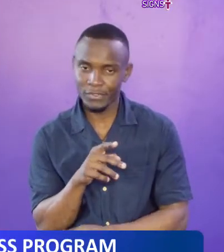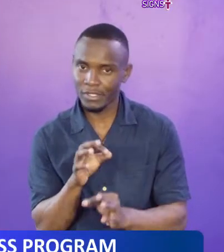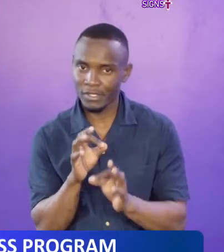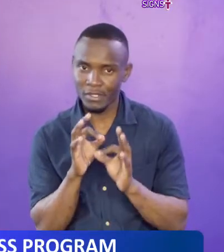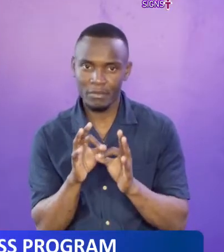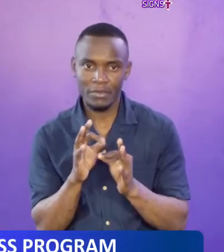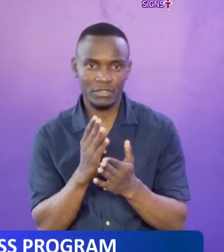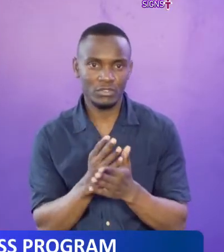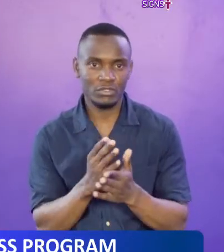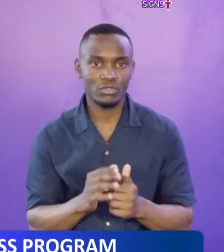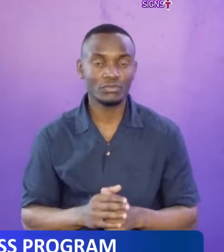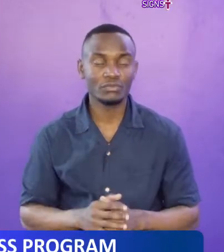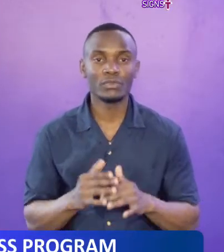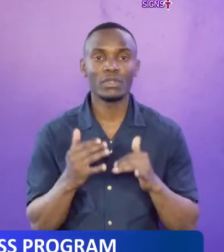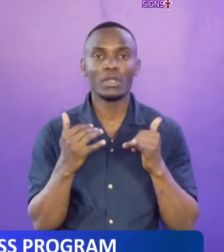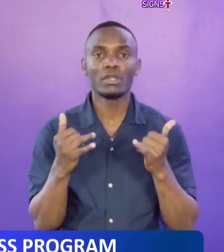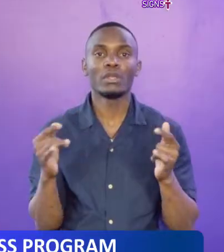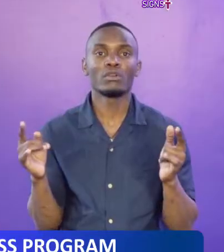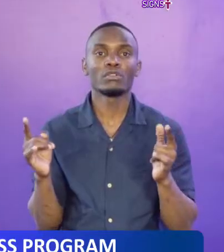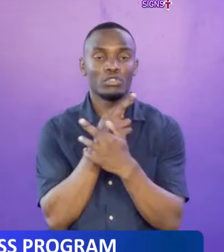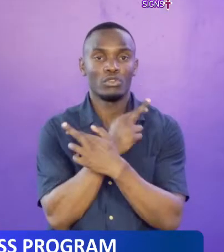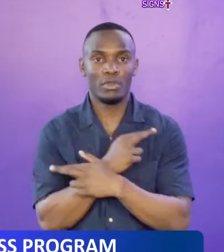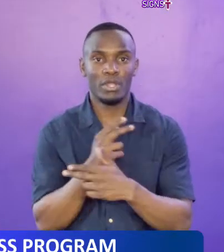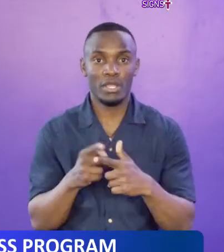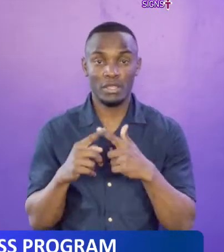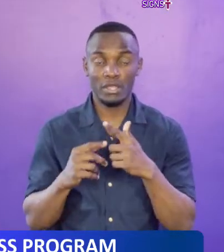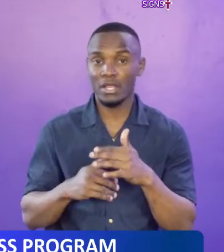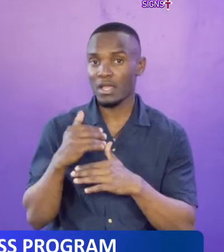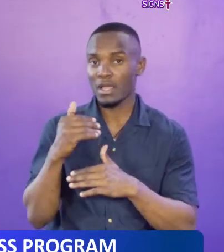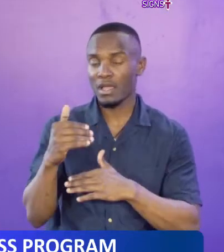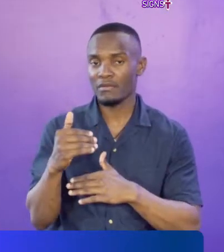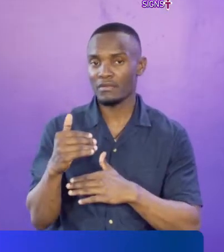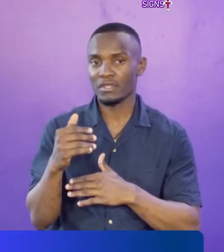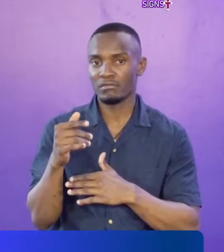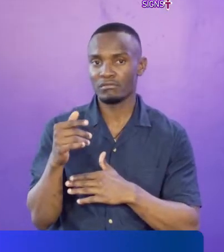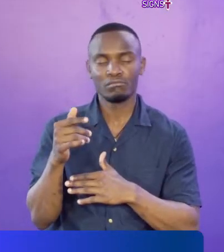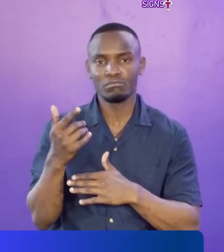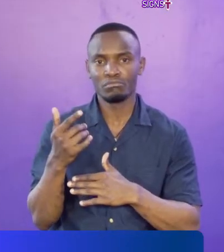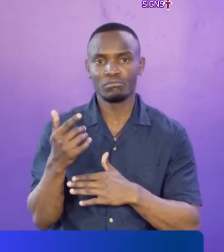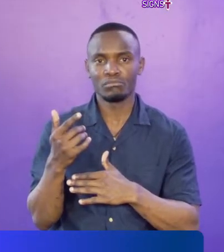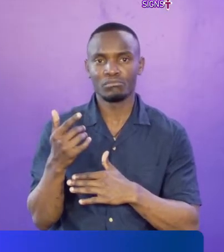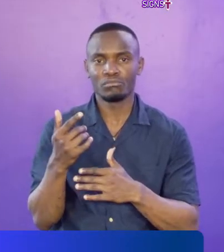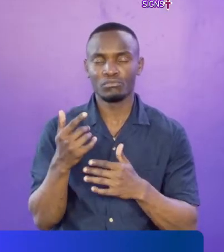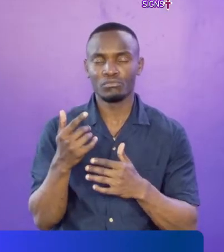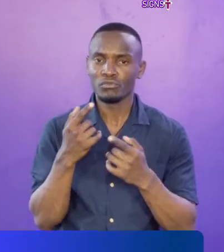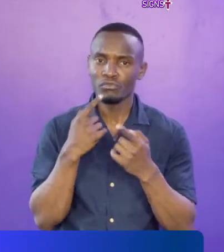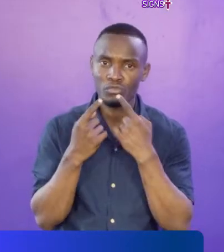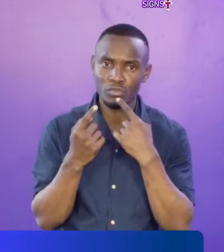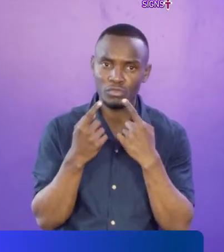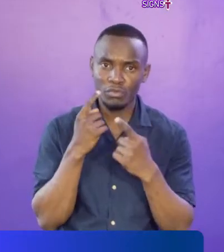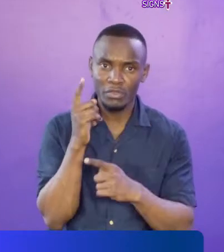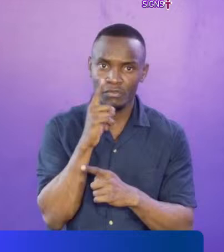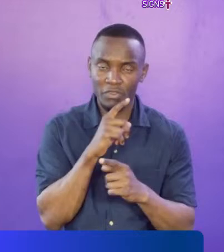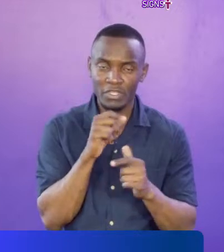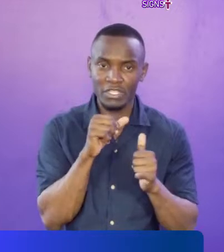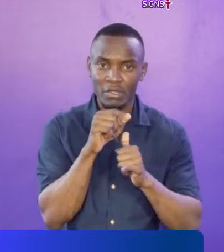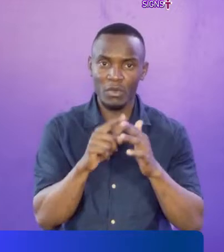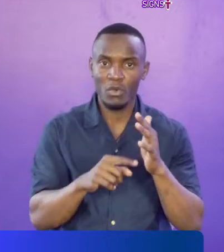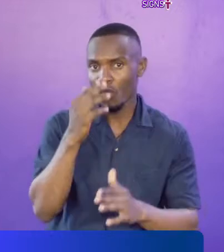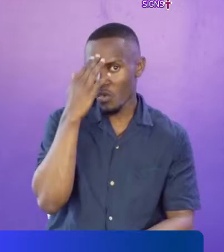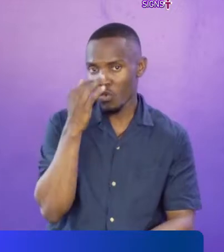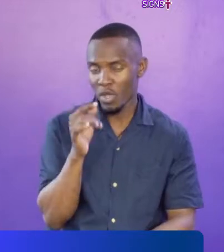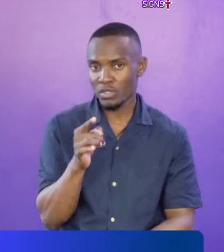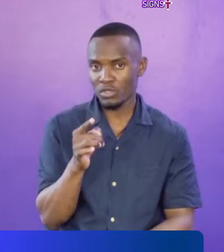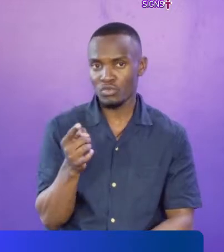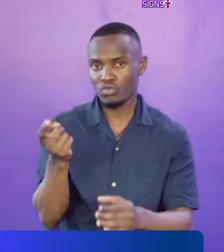right, I want us to take a quick break, and when we come back from the break, what are some of you've spoken about why you